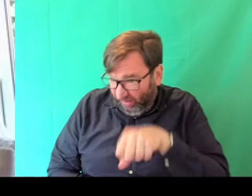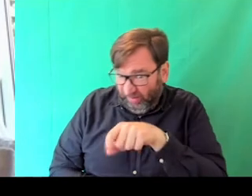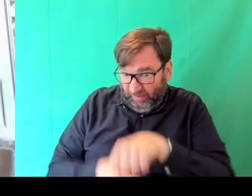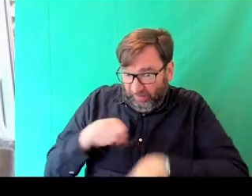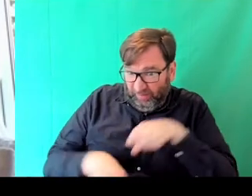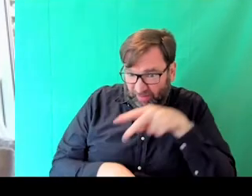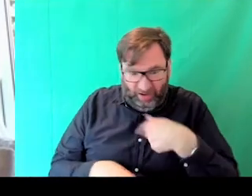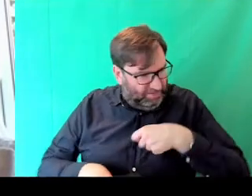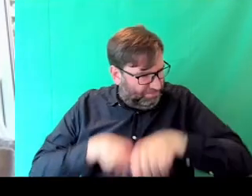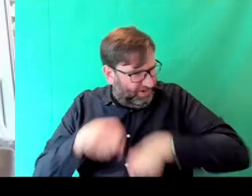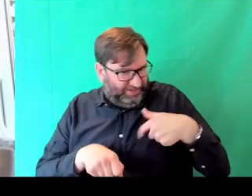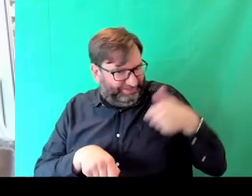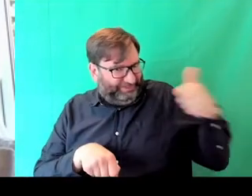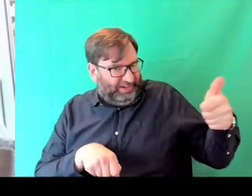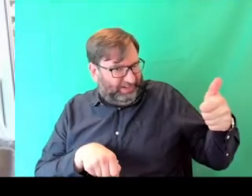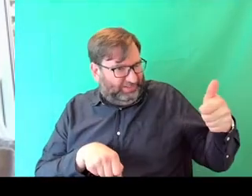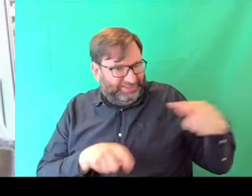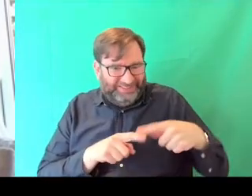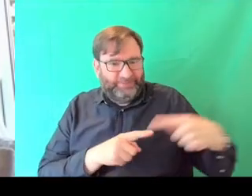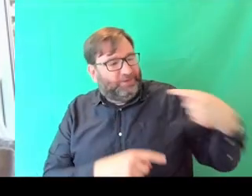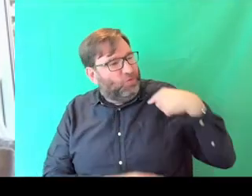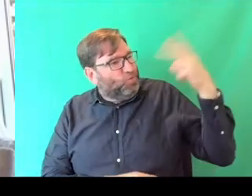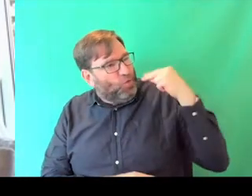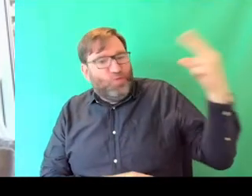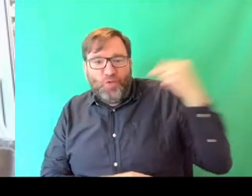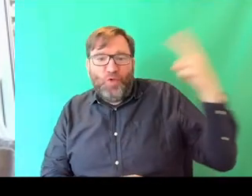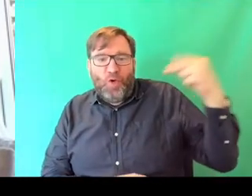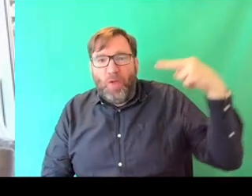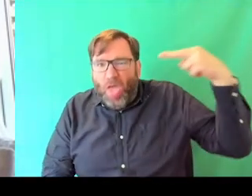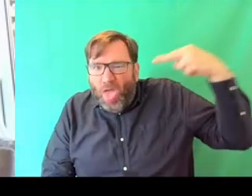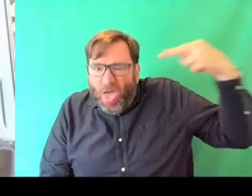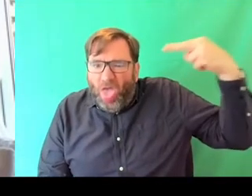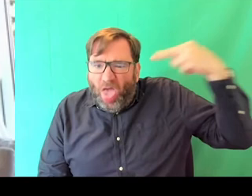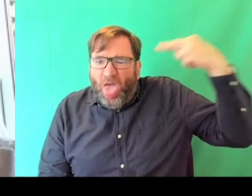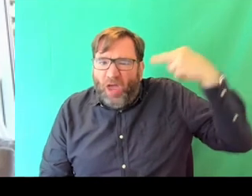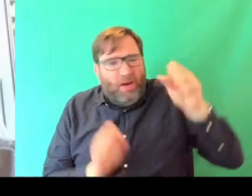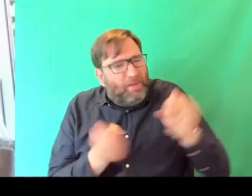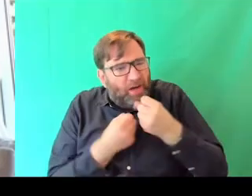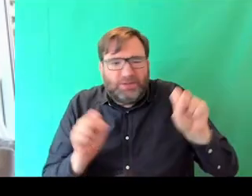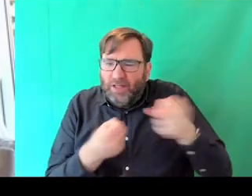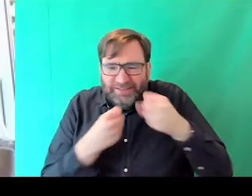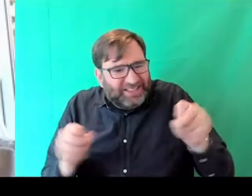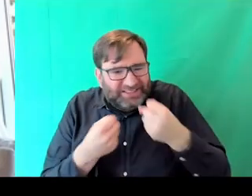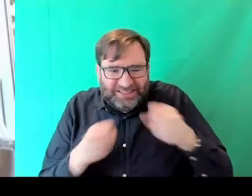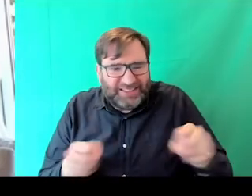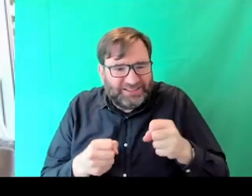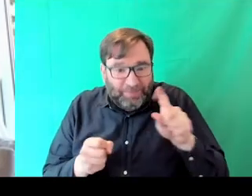weightlifting or javelin or whatever it is, you're always told you can do more and can do better. And when you have that